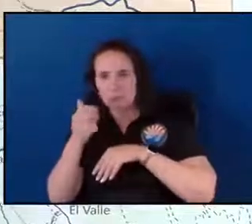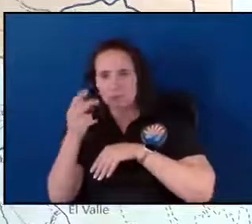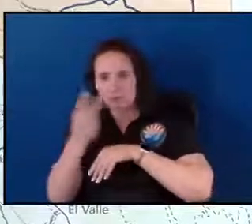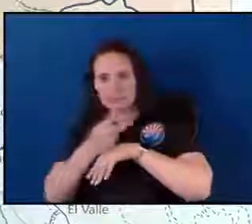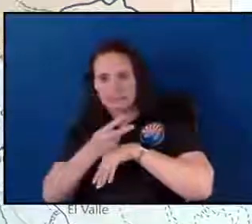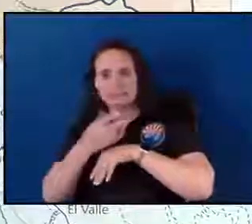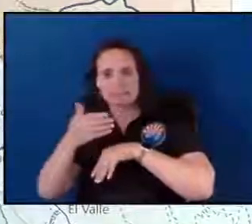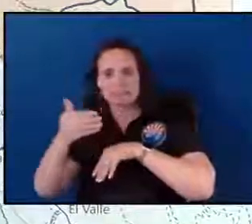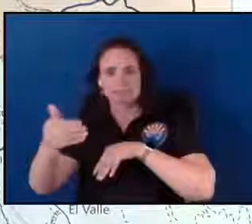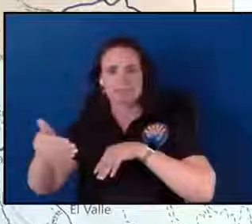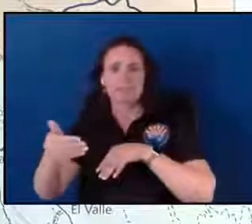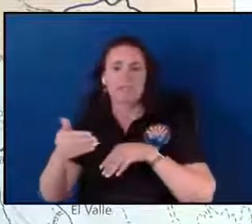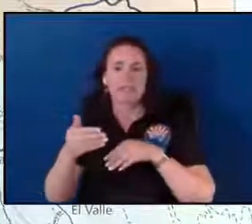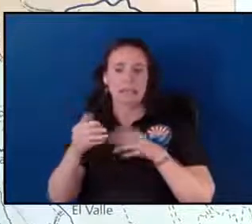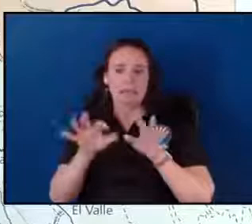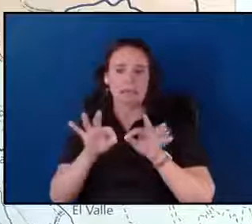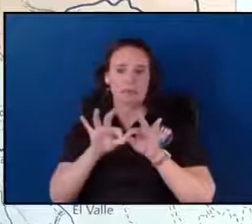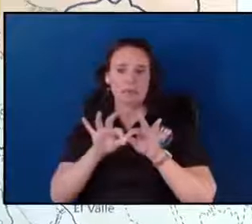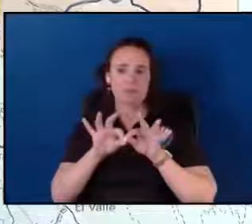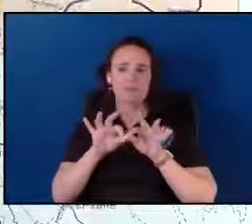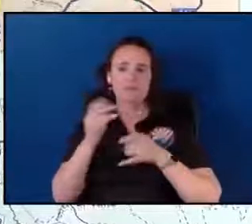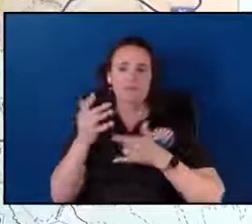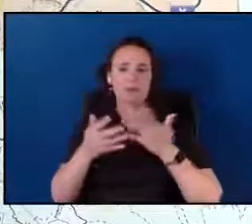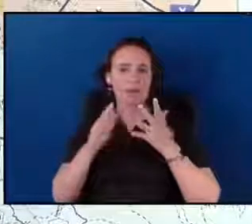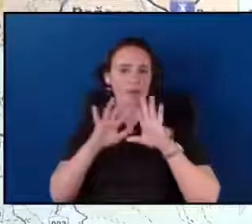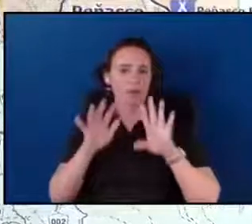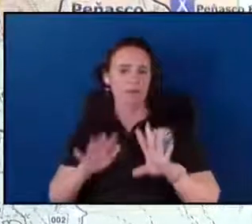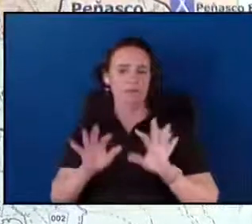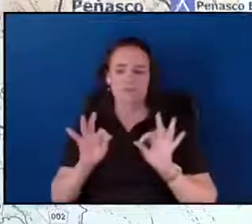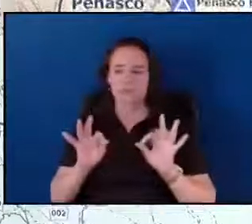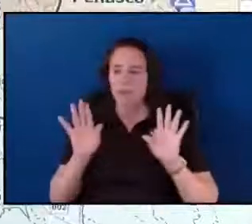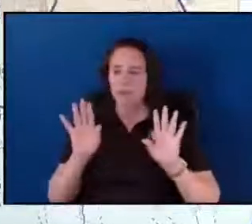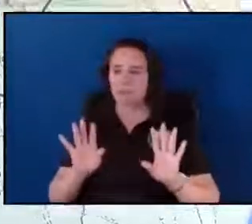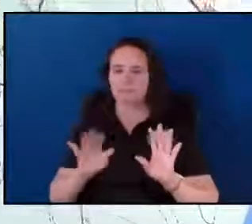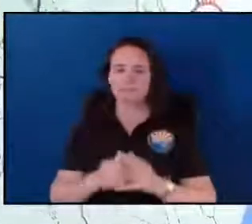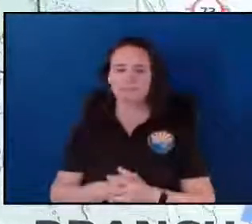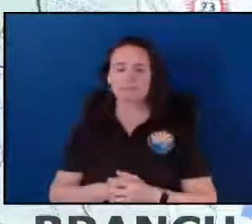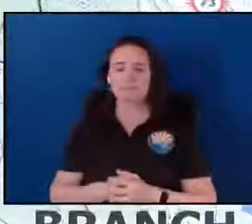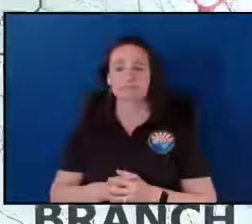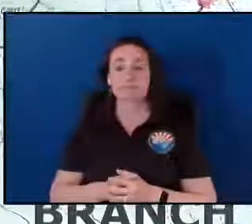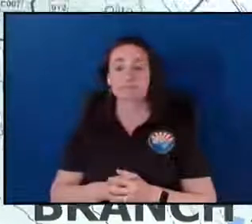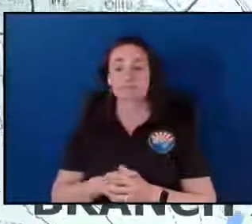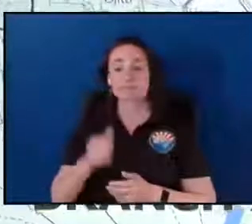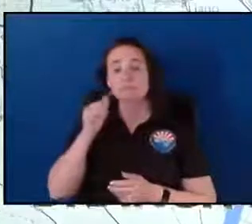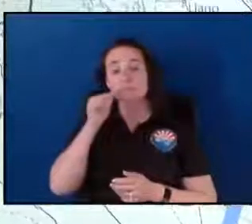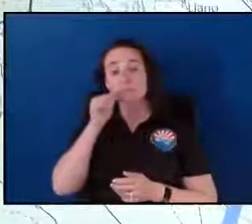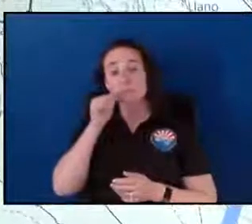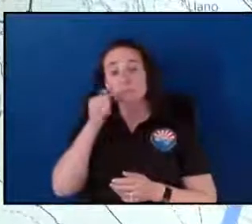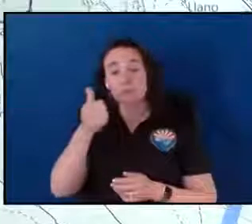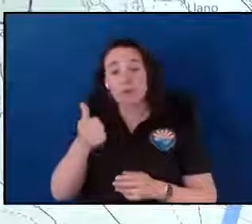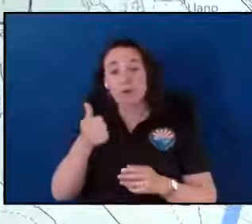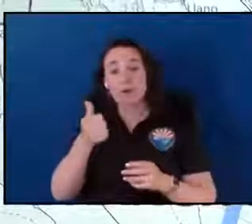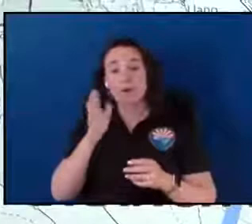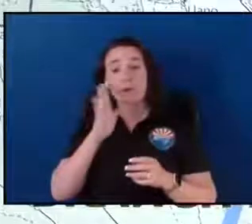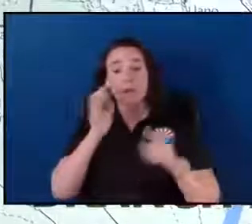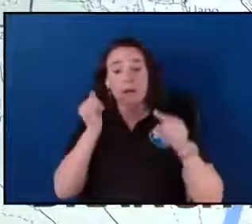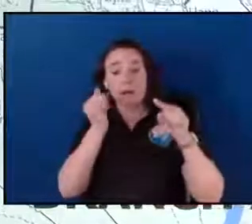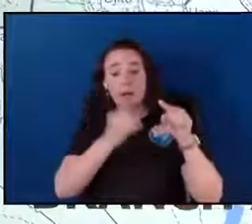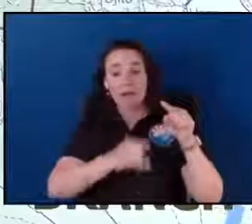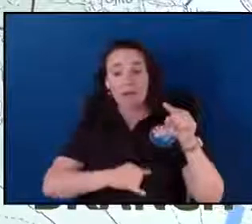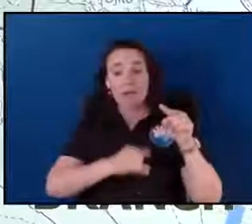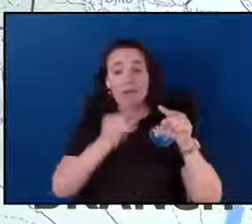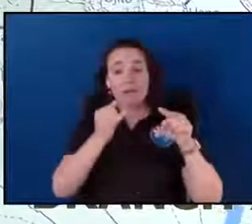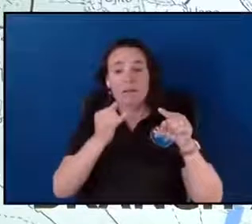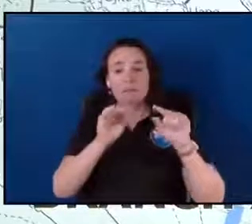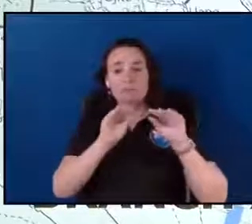deal. Going down the side, we're going to continue tomorrow to start looking at inserting people